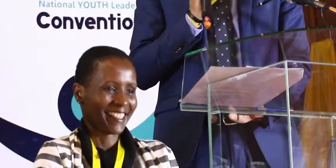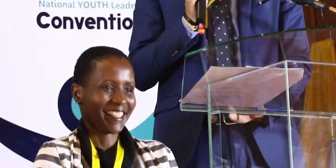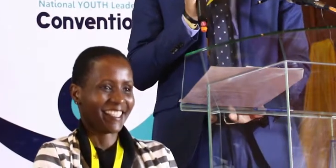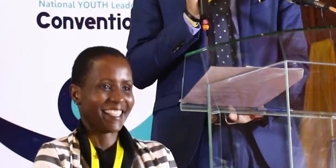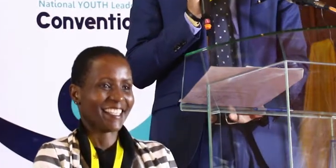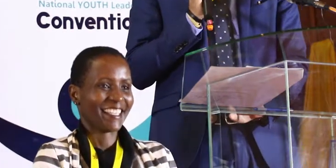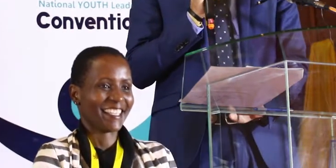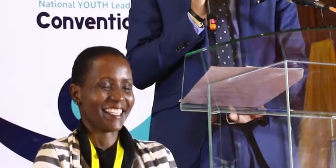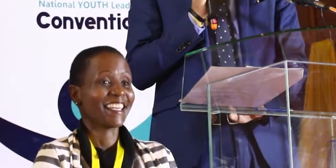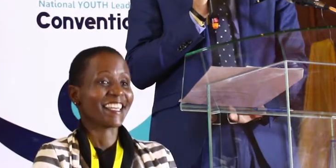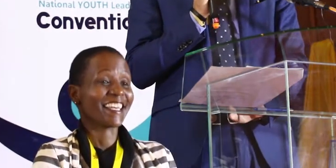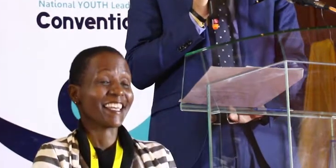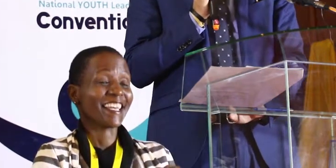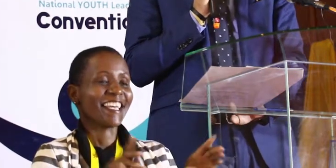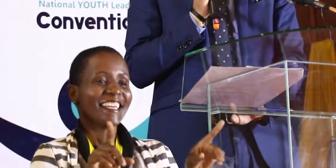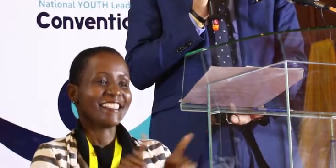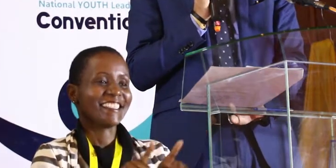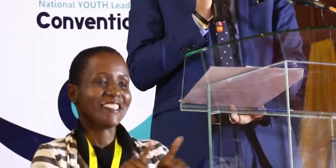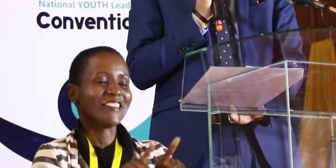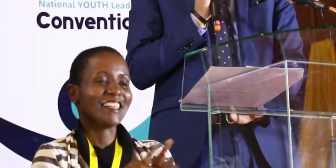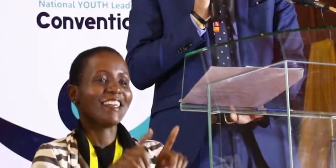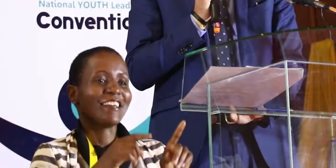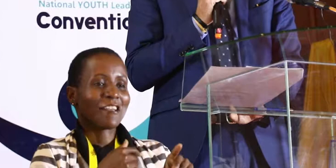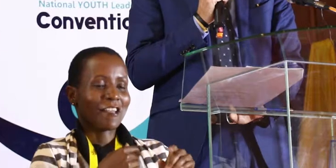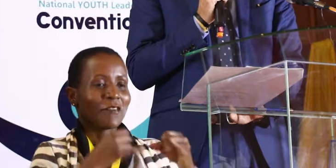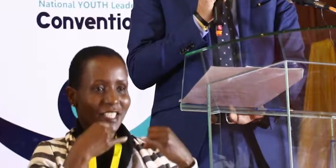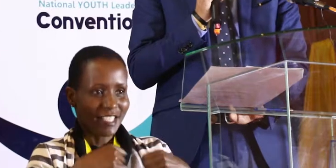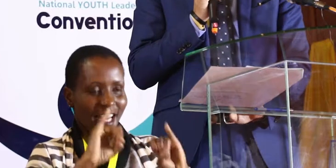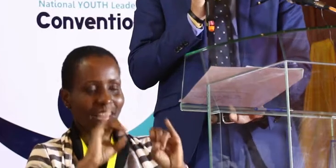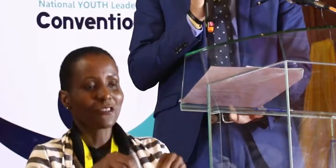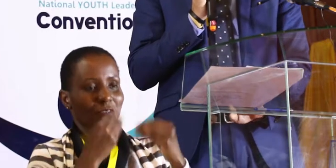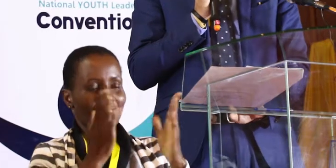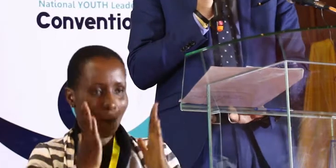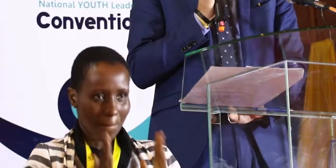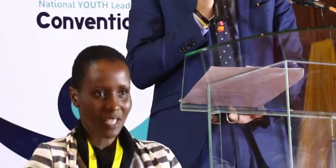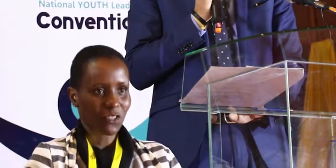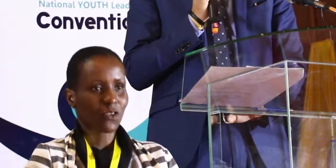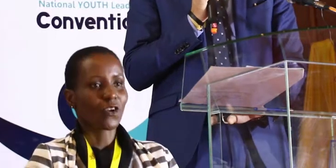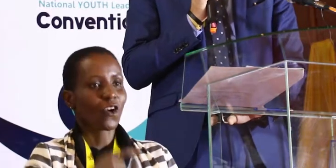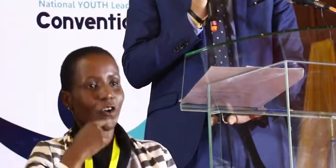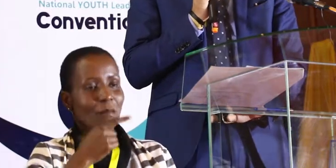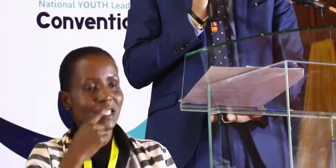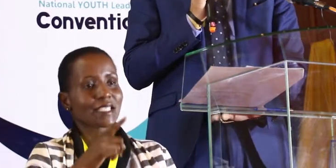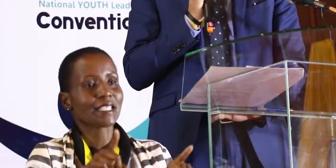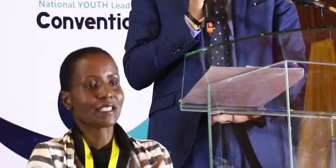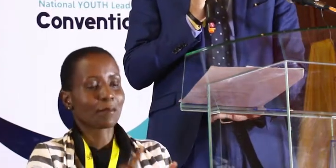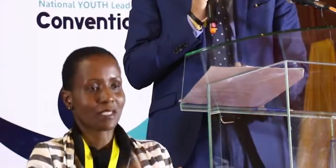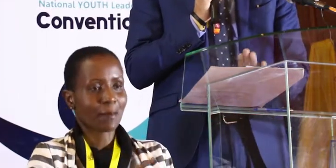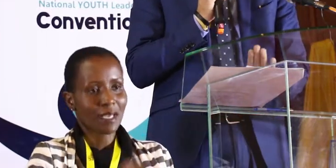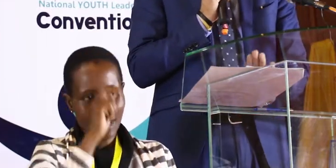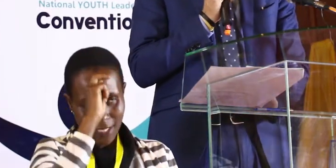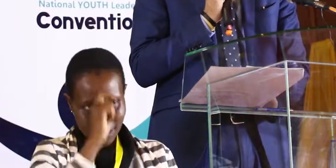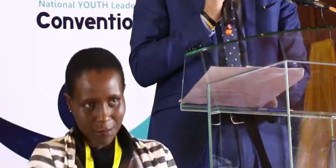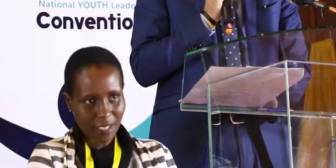And I will try to give some personal remarks and also respect the speech that